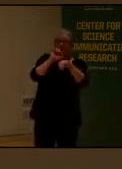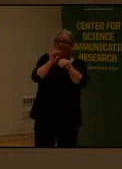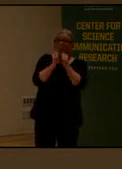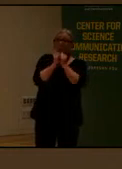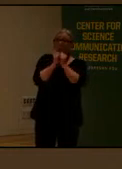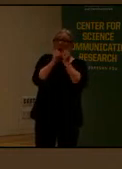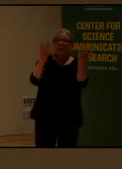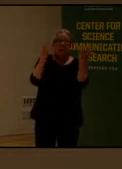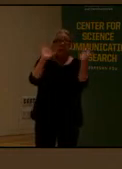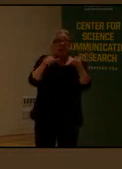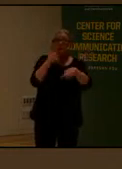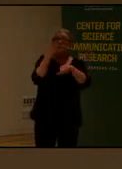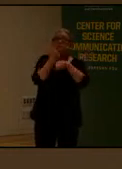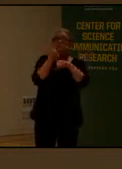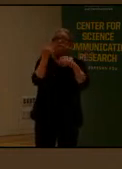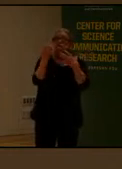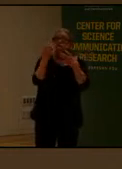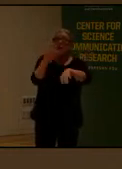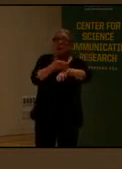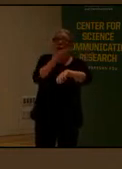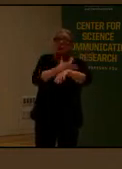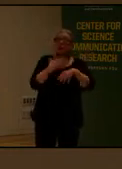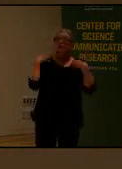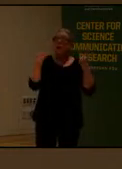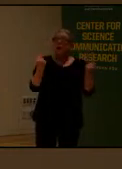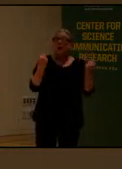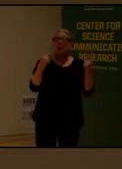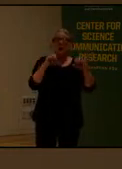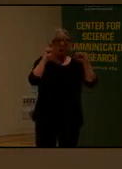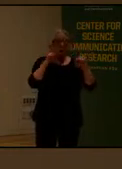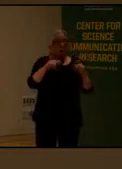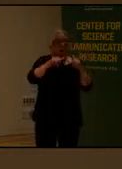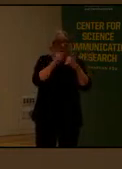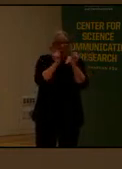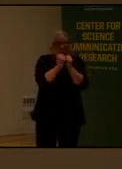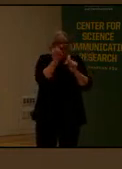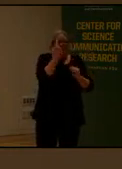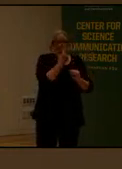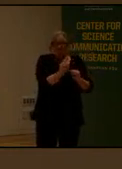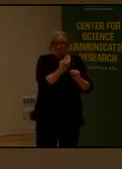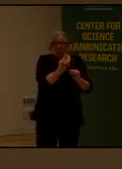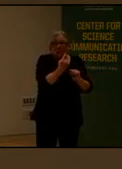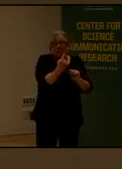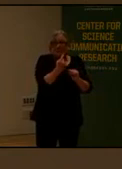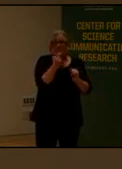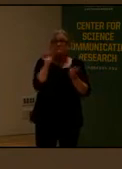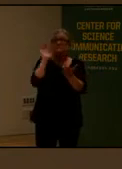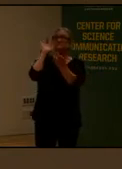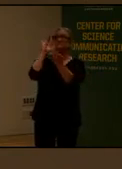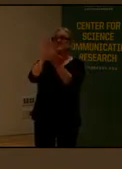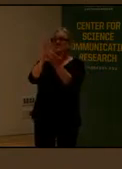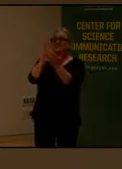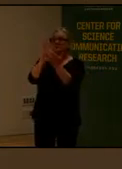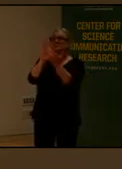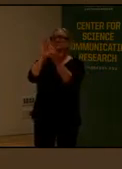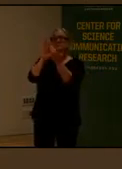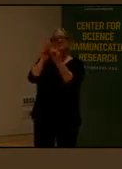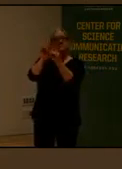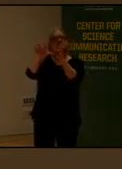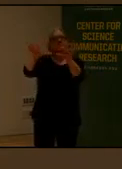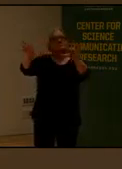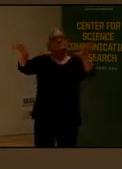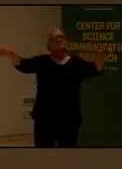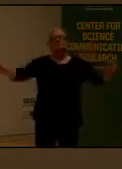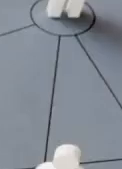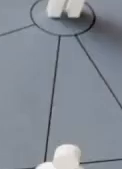health. It can start one at a time, but all we need is sort of one to then start that cascade.